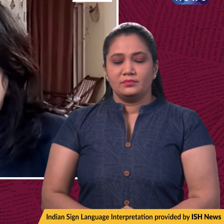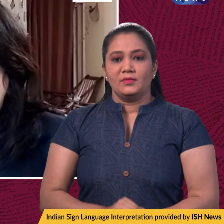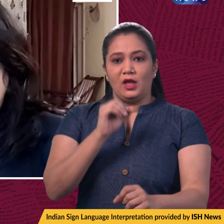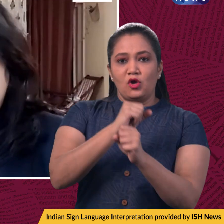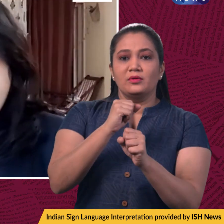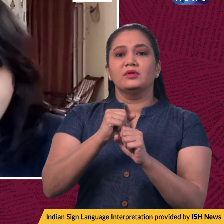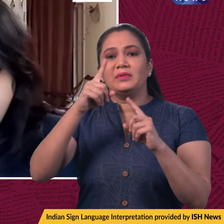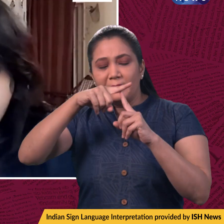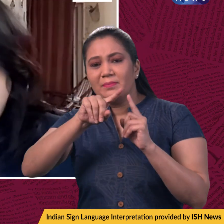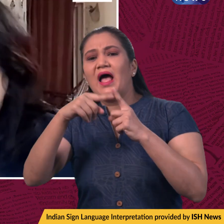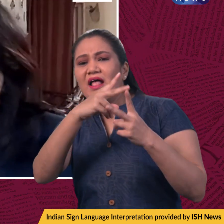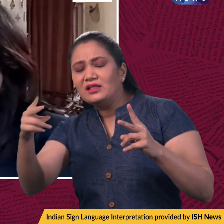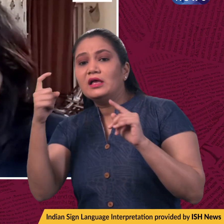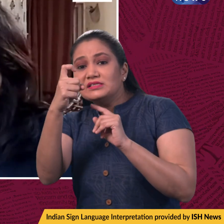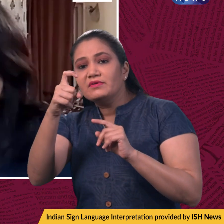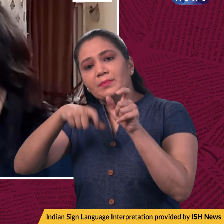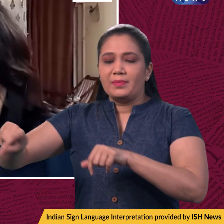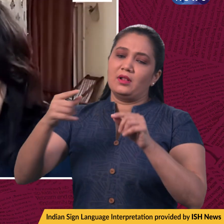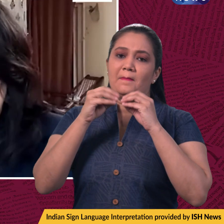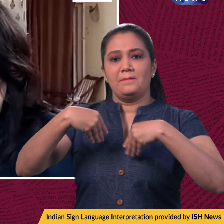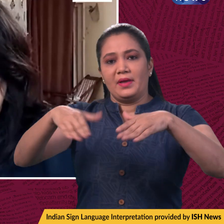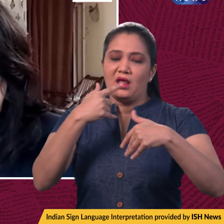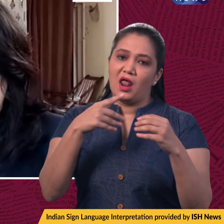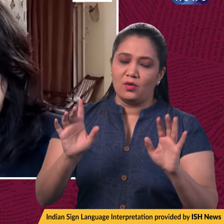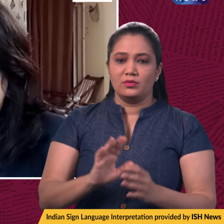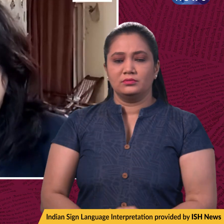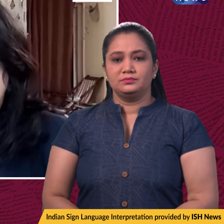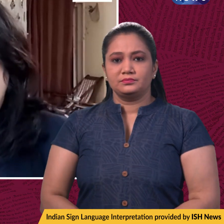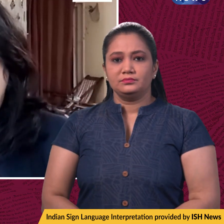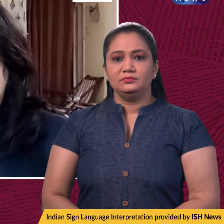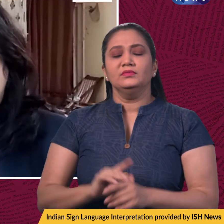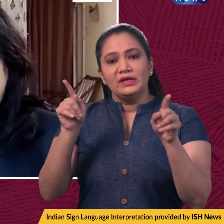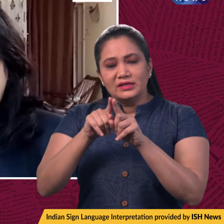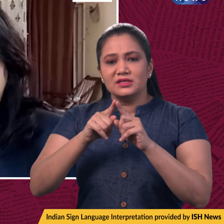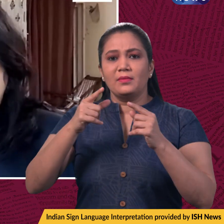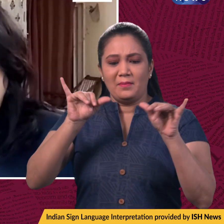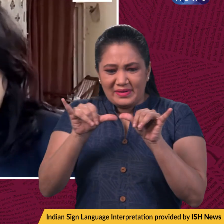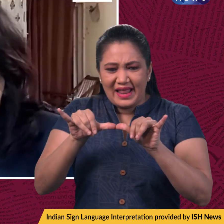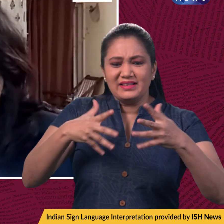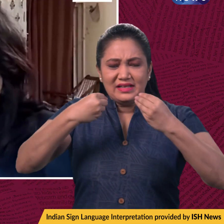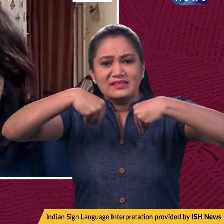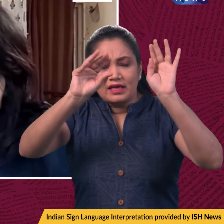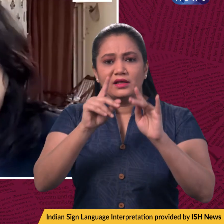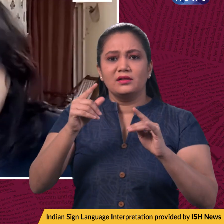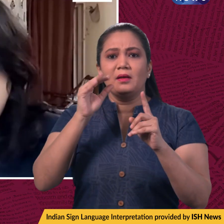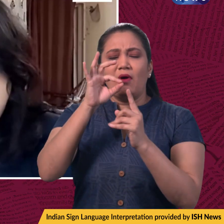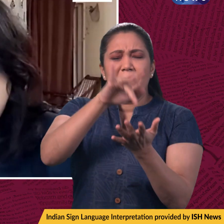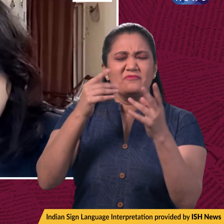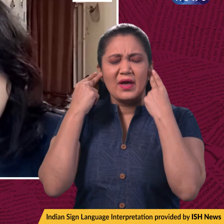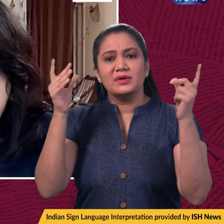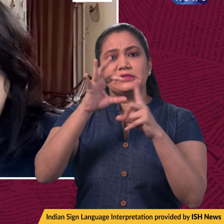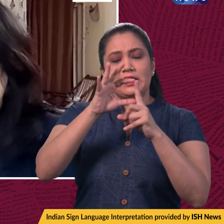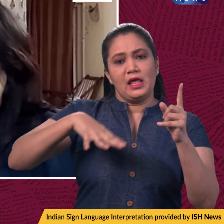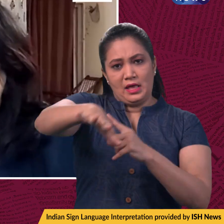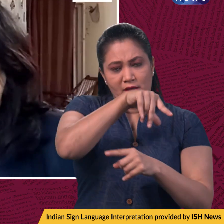Gautam Thapar and 7 others were also granted bail in the case pertaining to the sale of a property at a prime